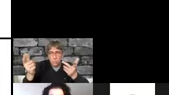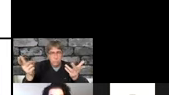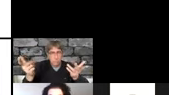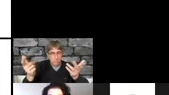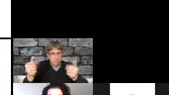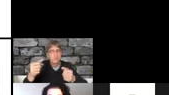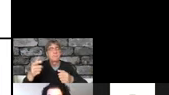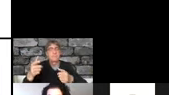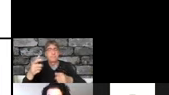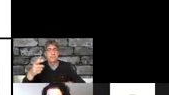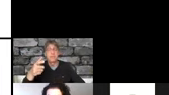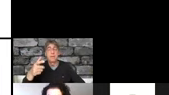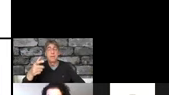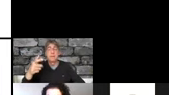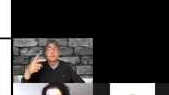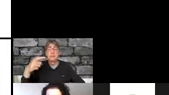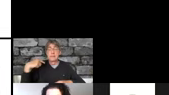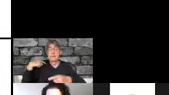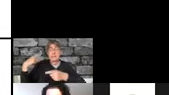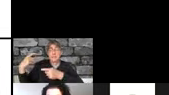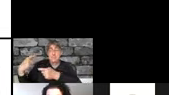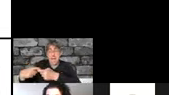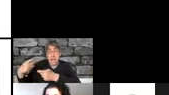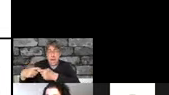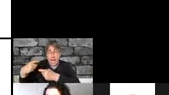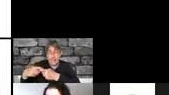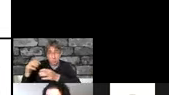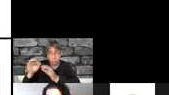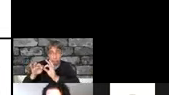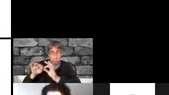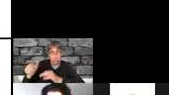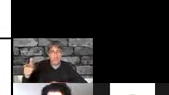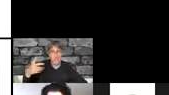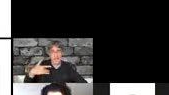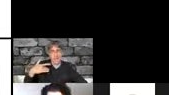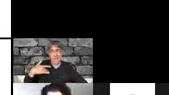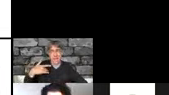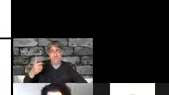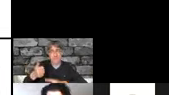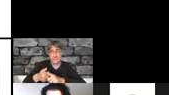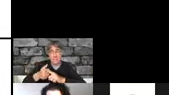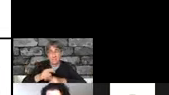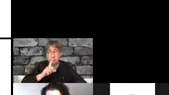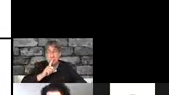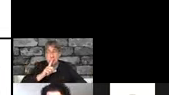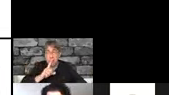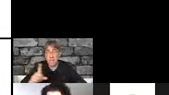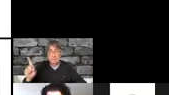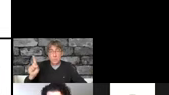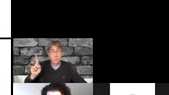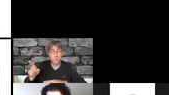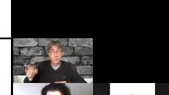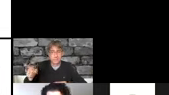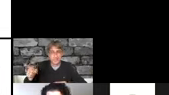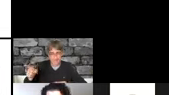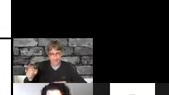slide. I'm going to ask our Spanish interpreter to unmute himself. He should be in the Spanish room. We do have live